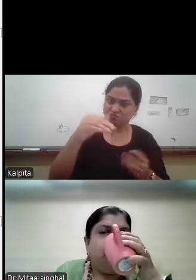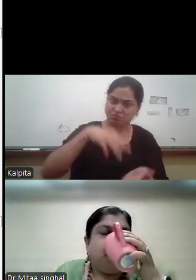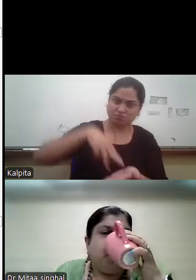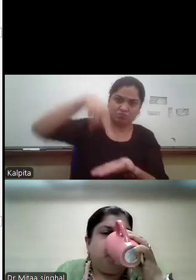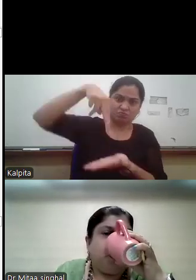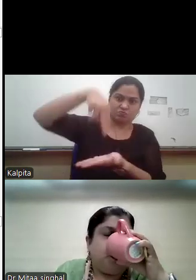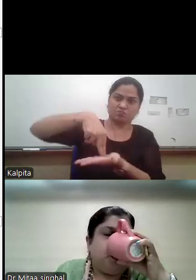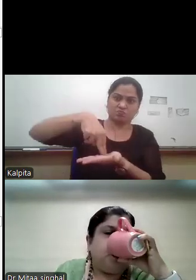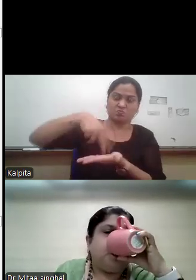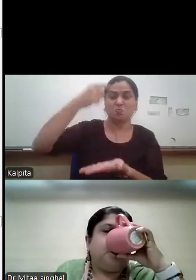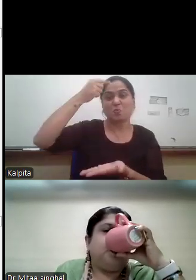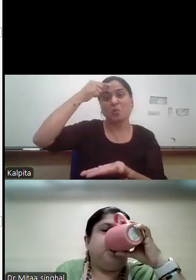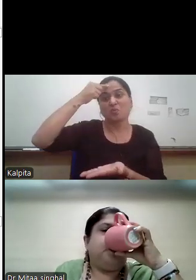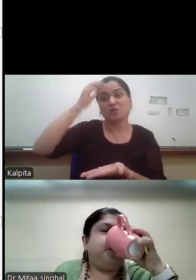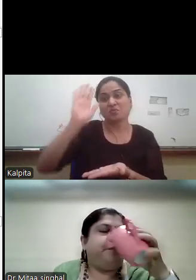therapy